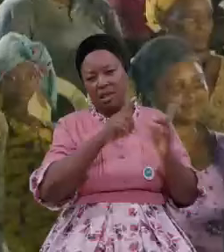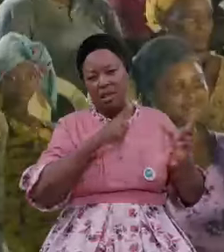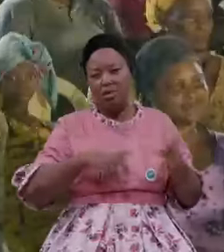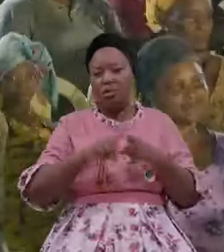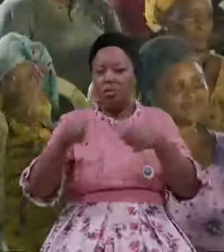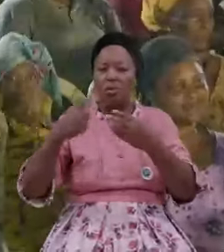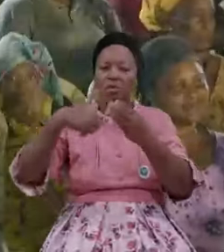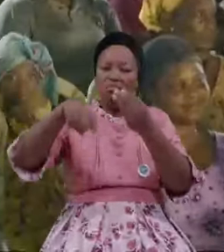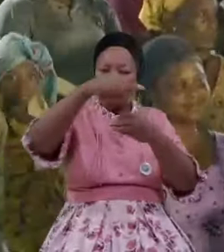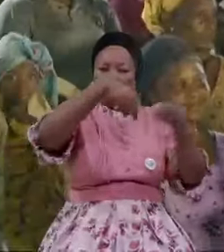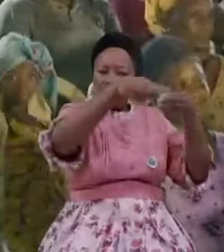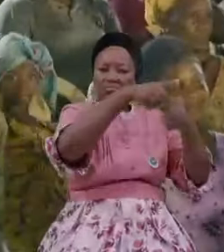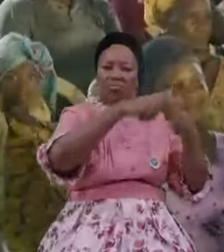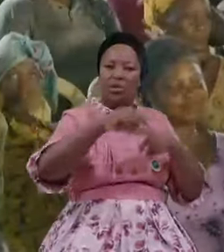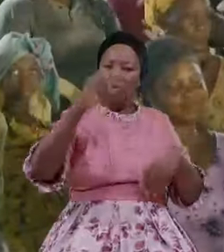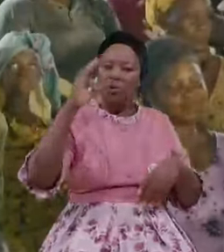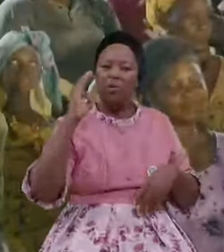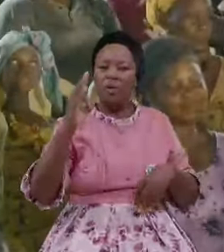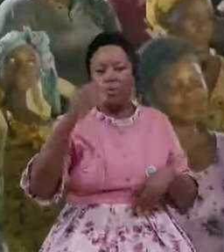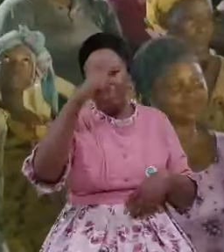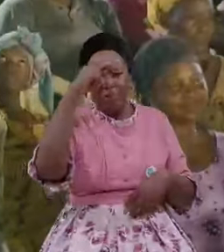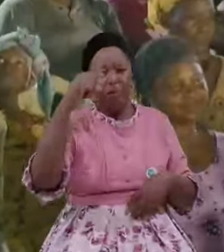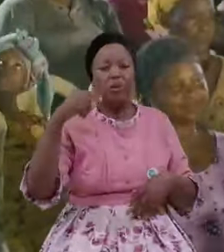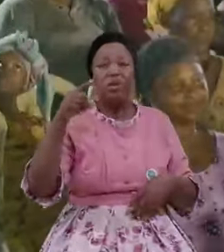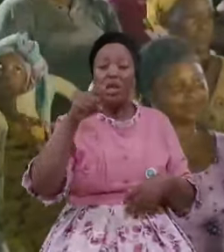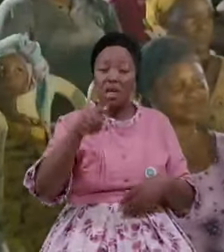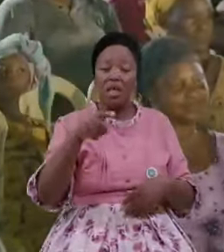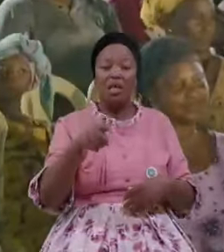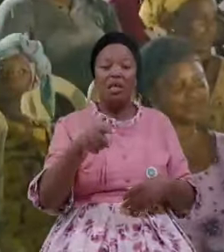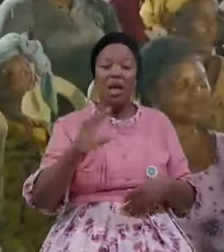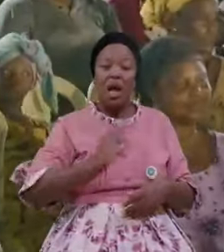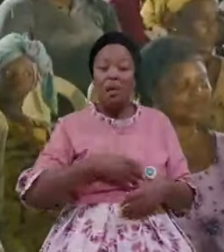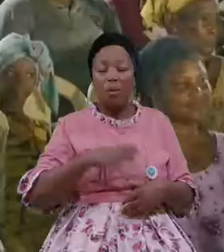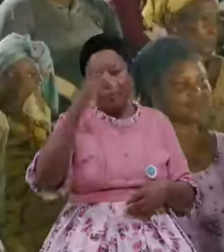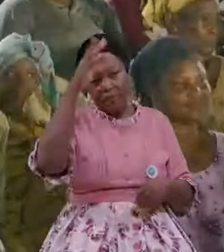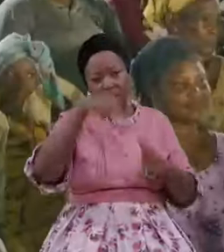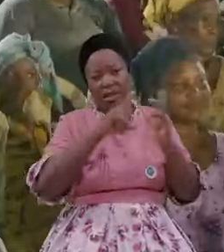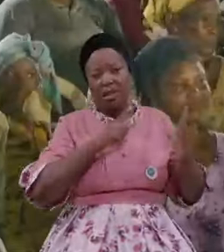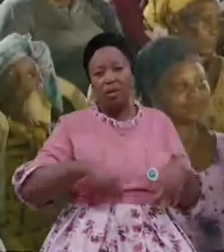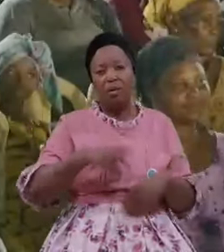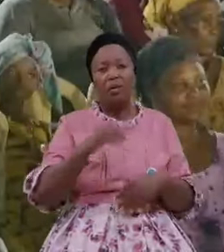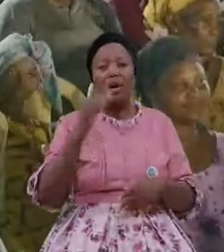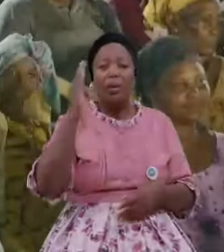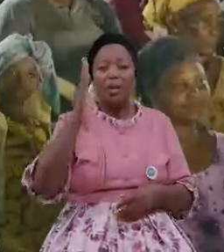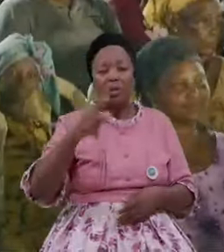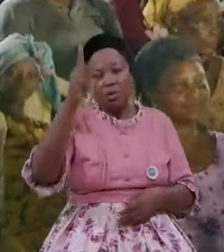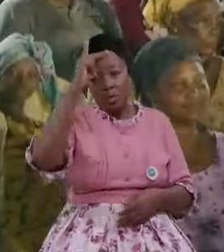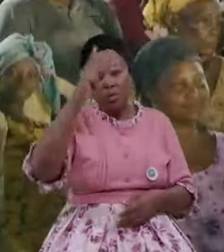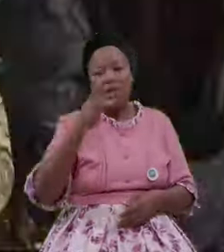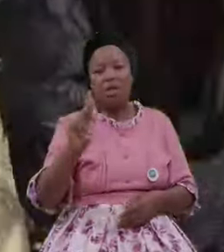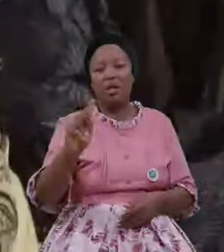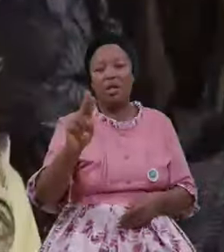major reason, the content of his going around, that this one's now. So please, all the choristers going in